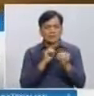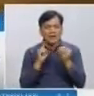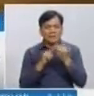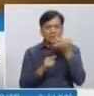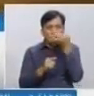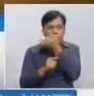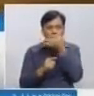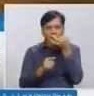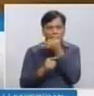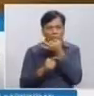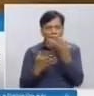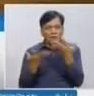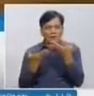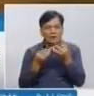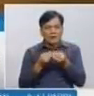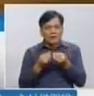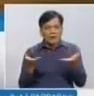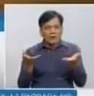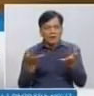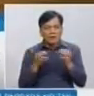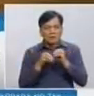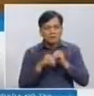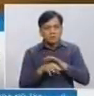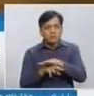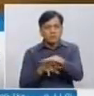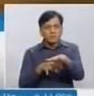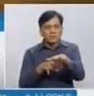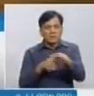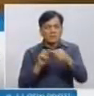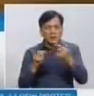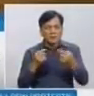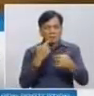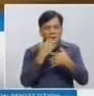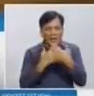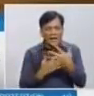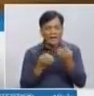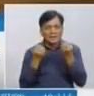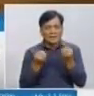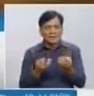illegal drugs operations turn nasty and bloody,